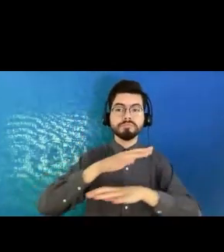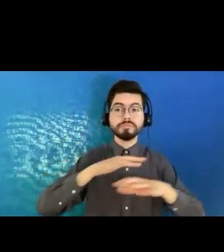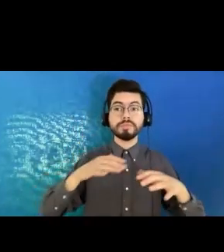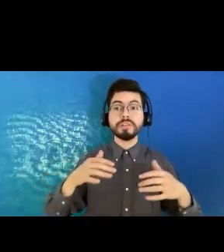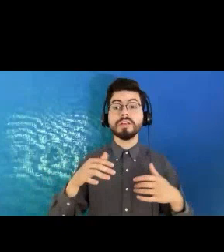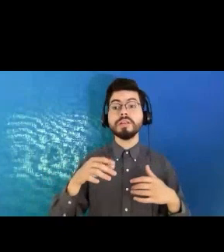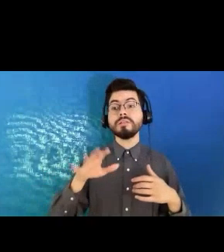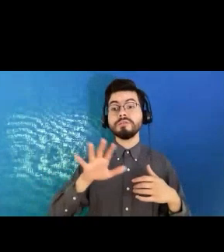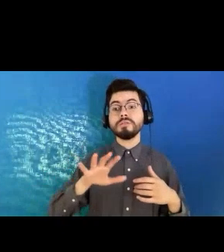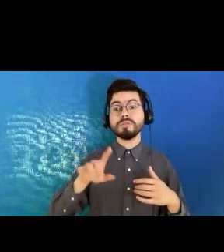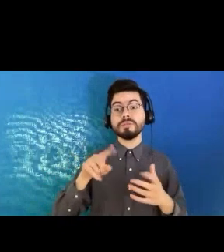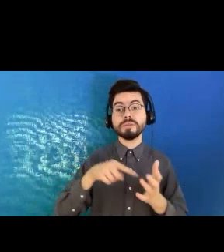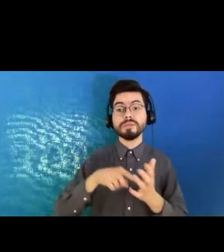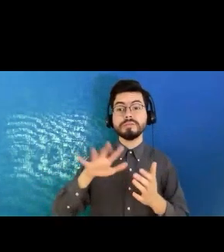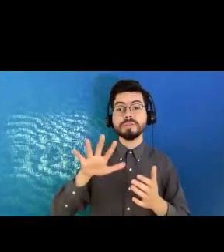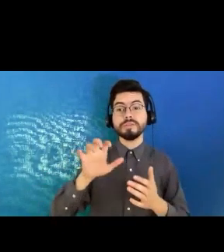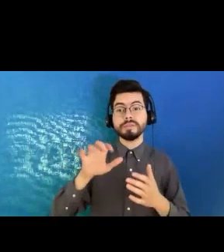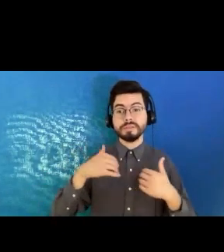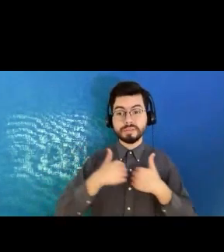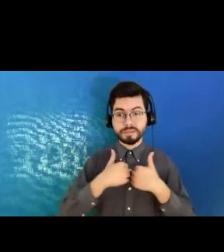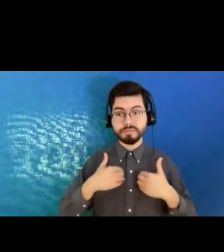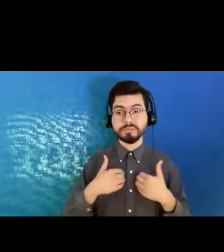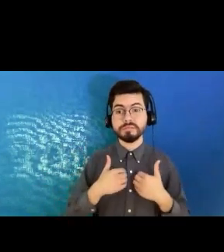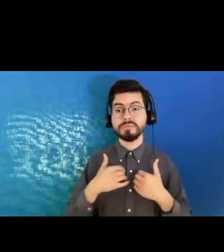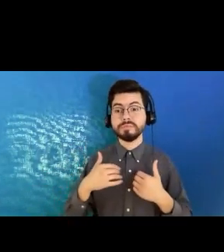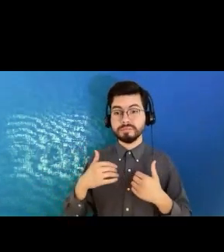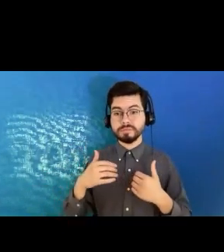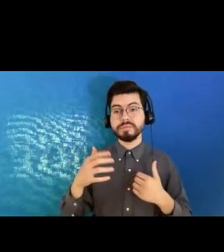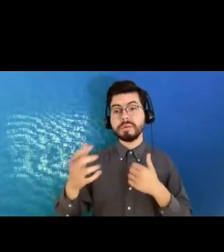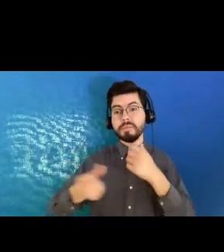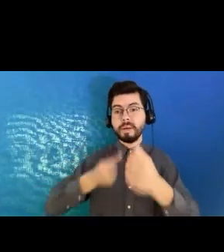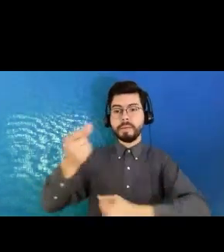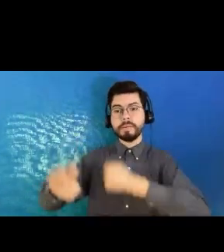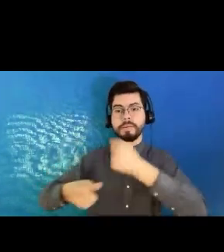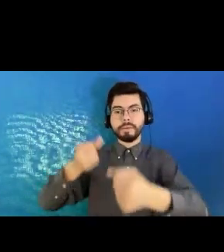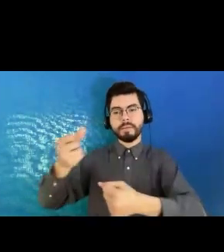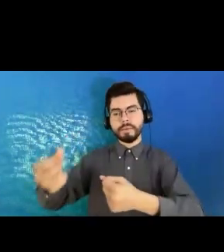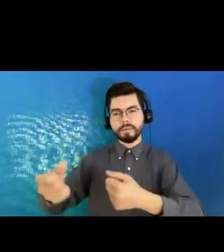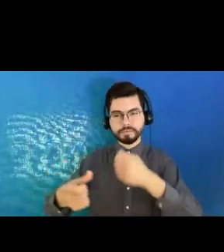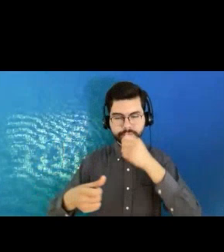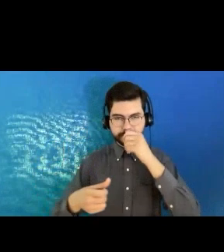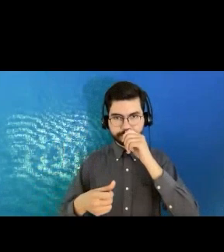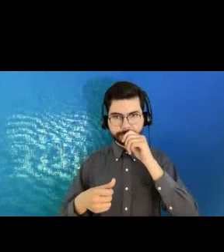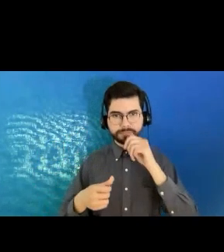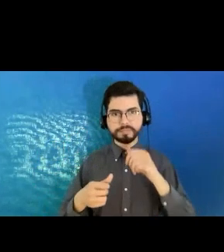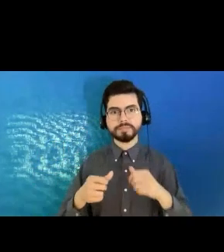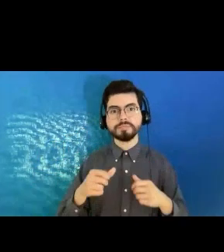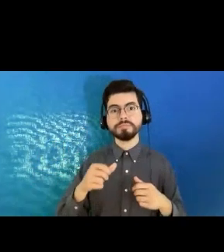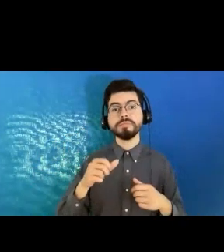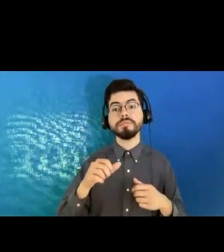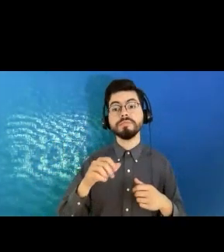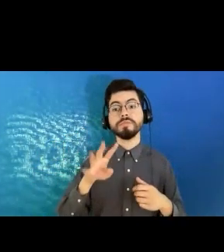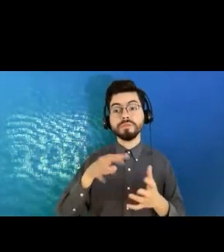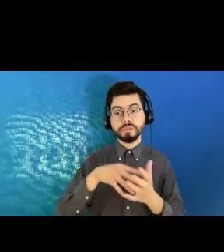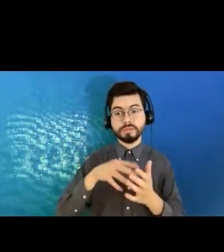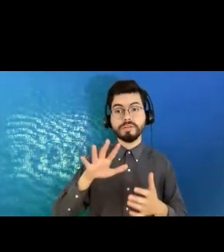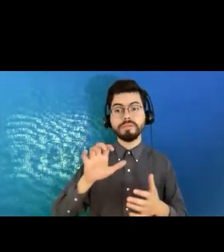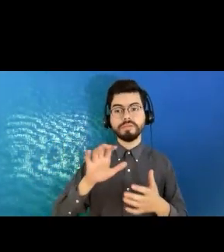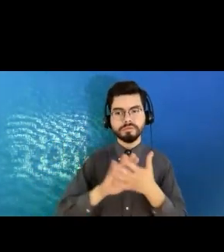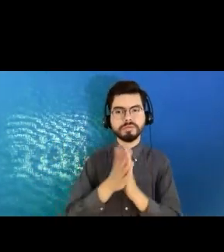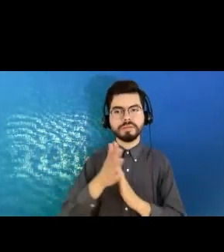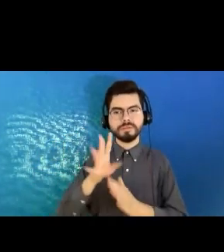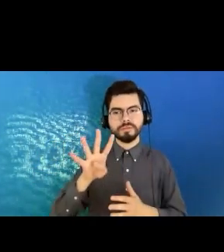were removed from the population. That bumped the population back to about 4,500. This winter was really